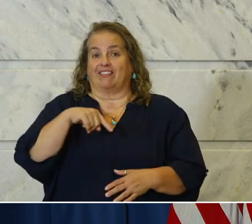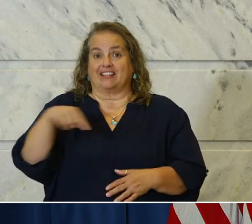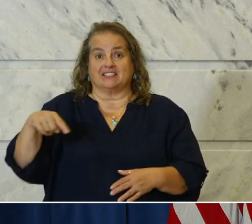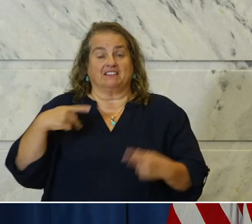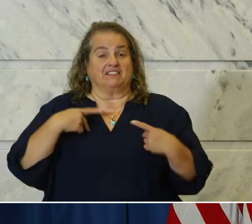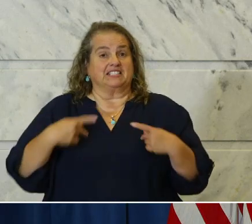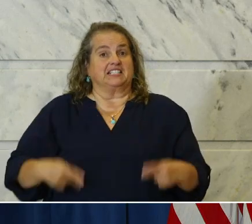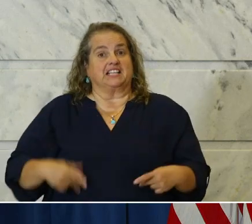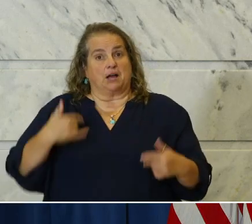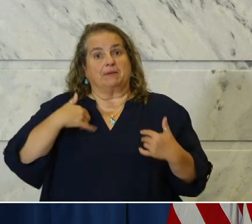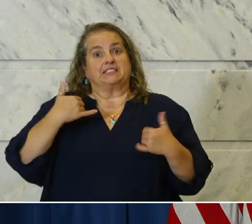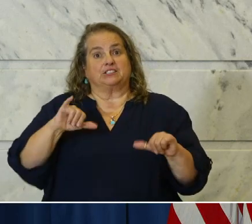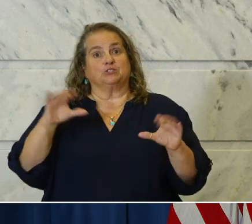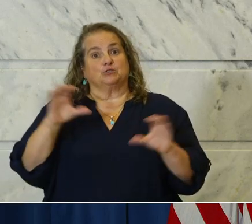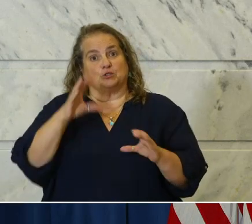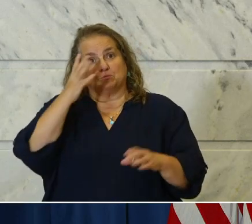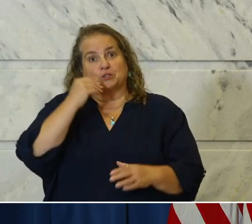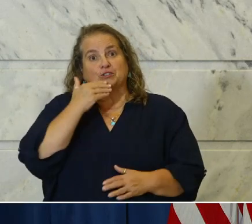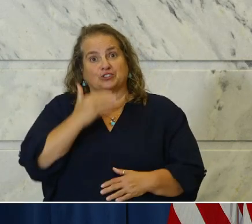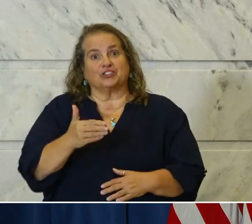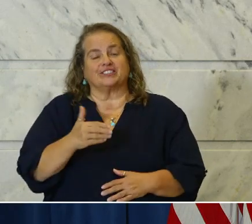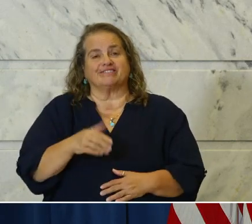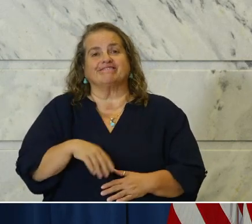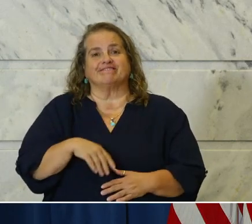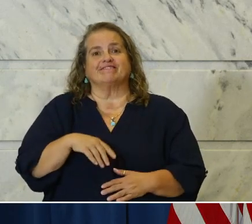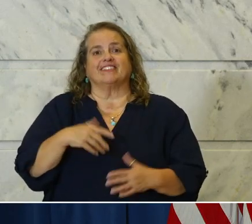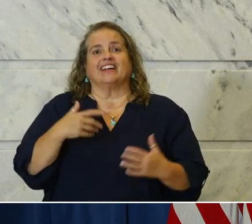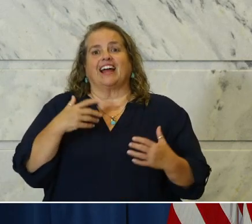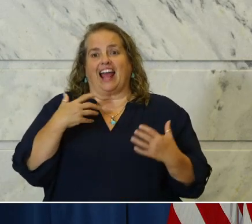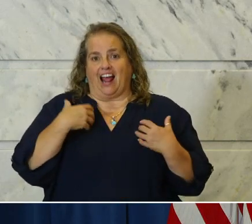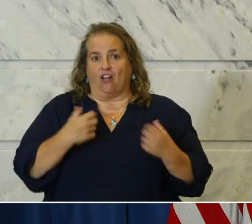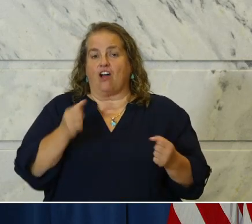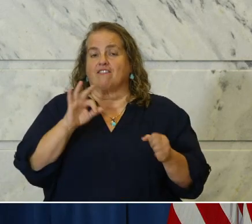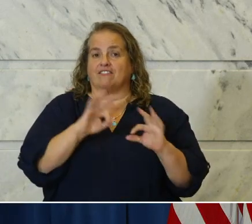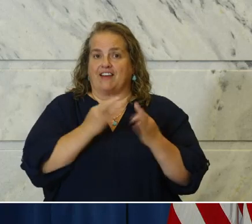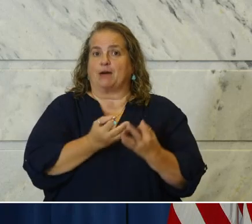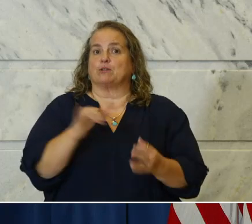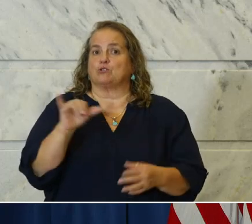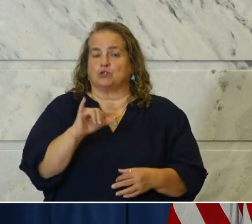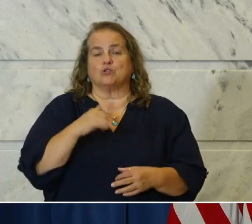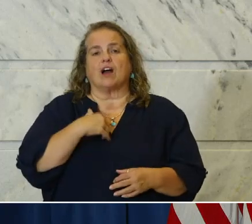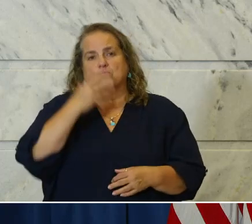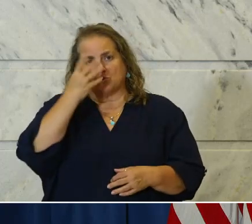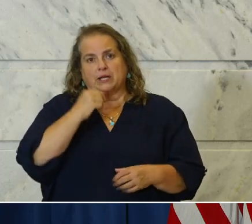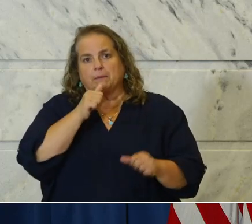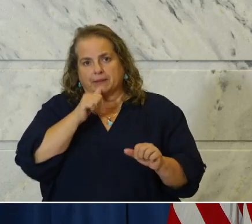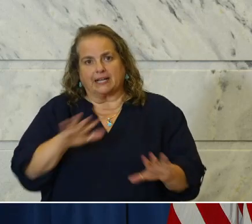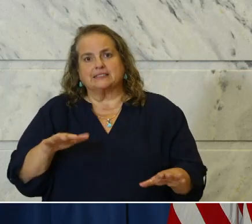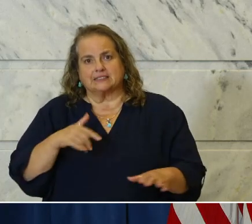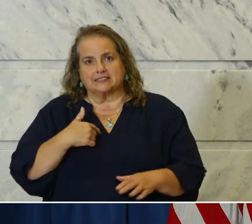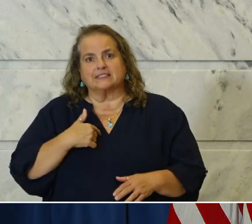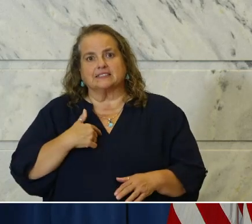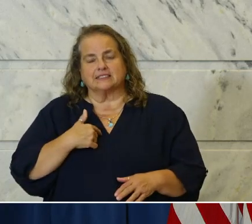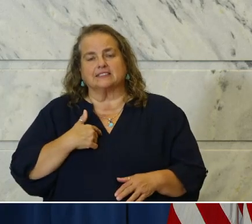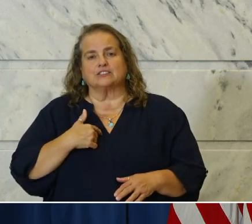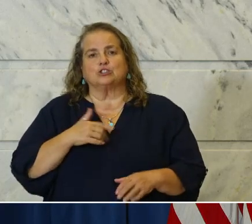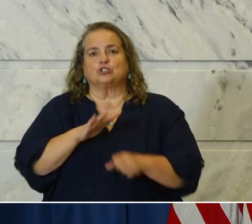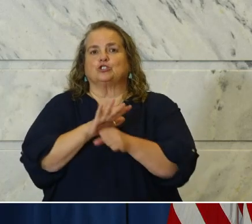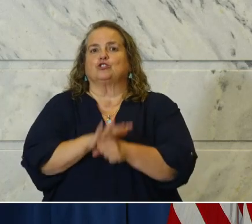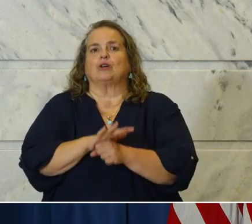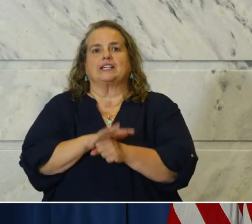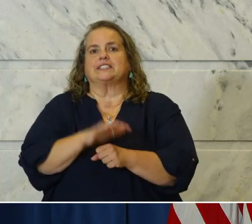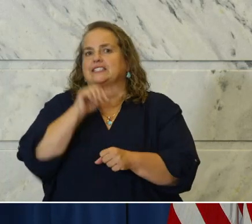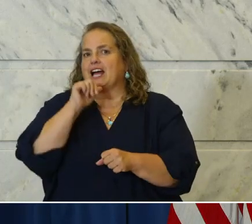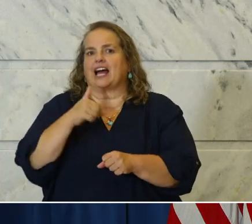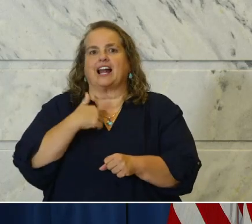physically still doing just fine. Healthy family too. I've been pretty blessed that stress doesn't have